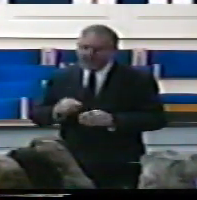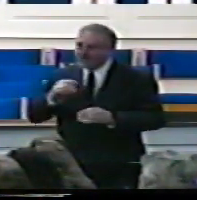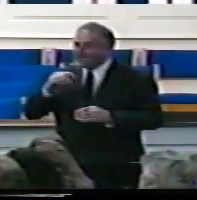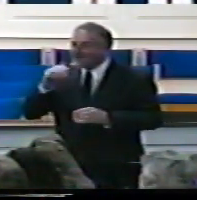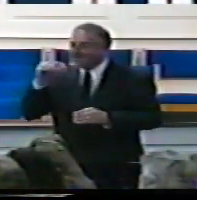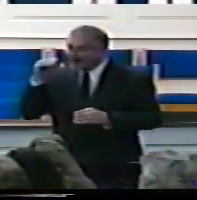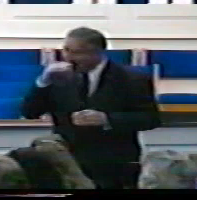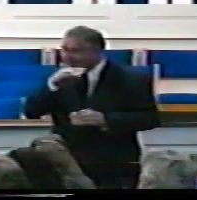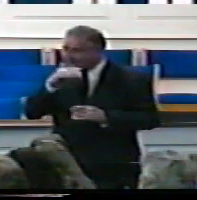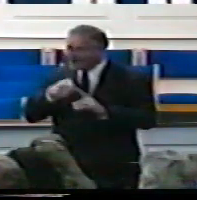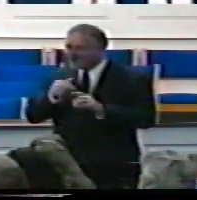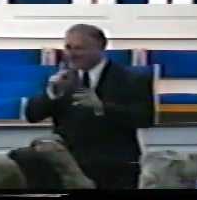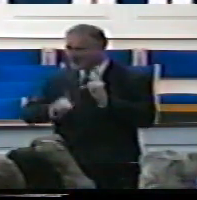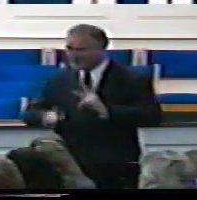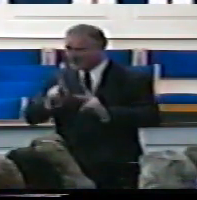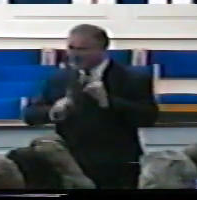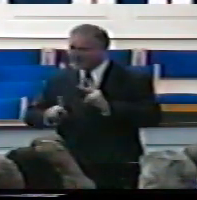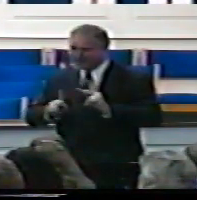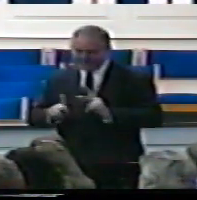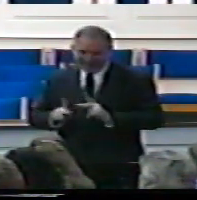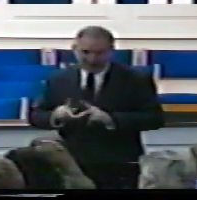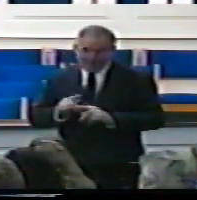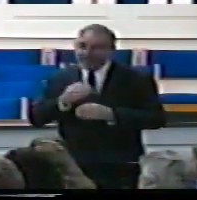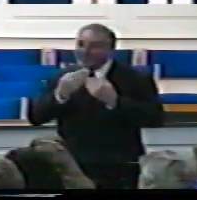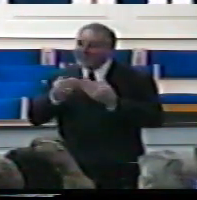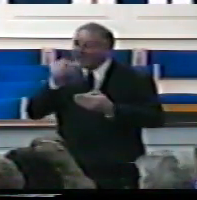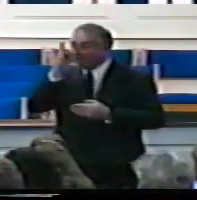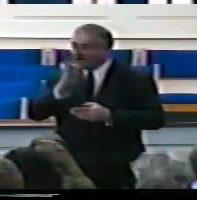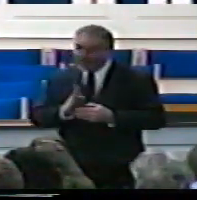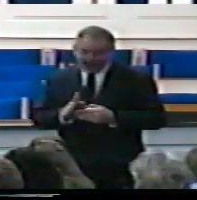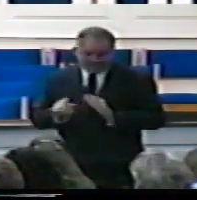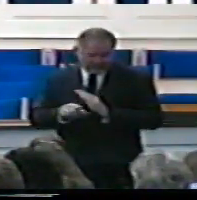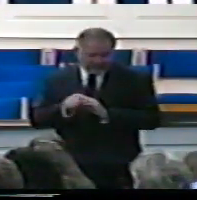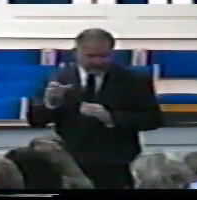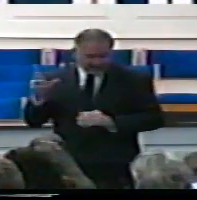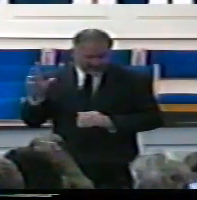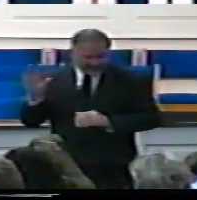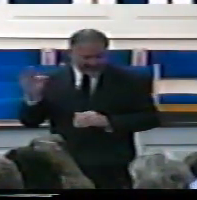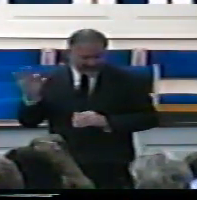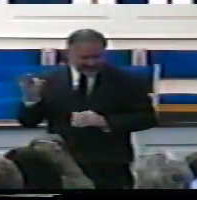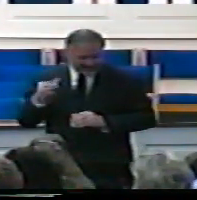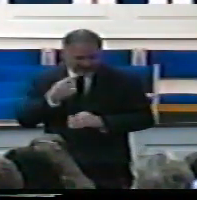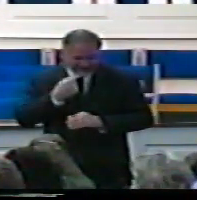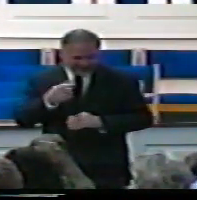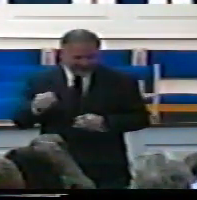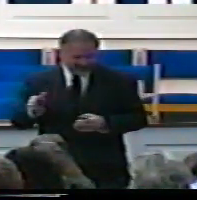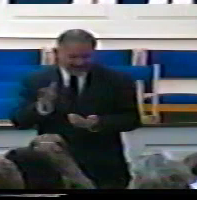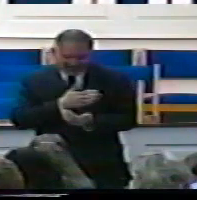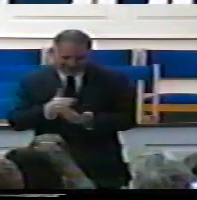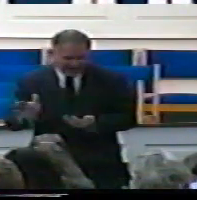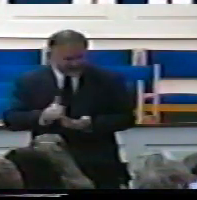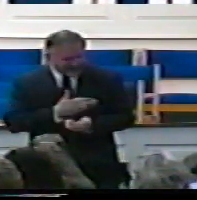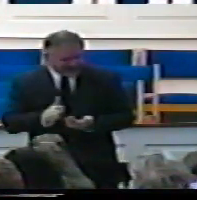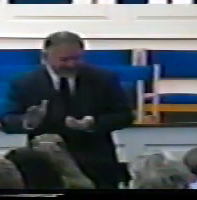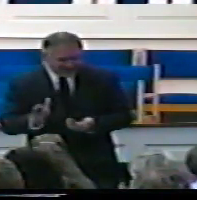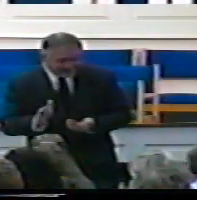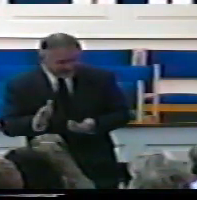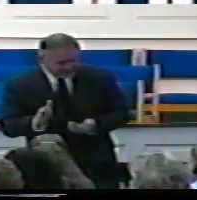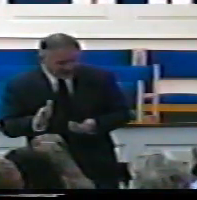resurrection has already taken place. Thank God. What's verse number 19? What's the first word say? Nevertheless. It doesn't matter what they